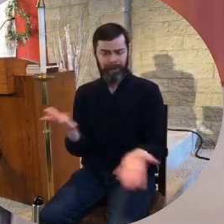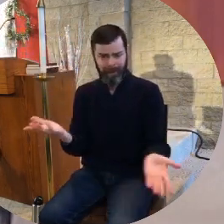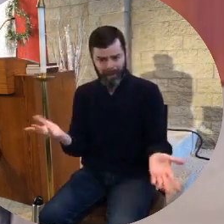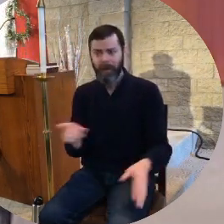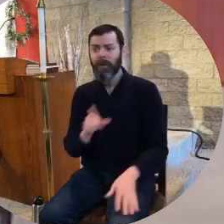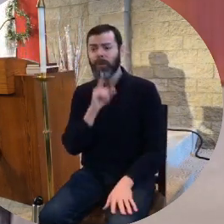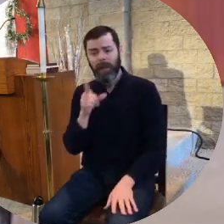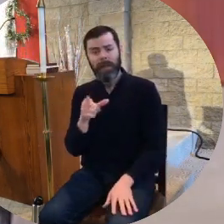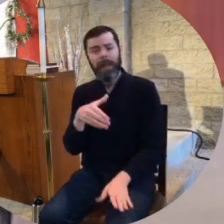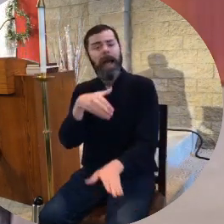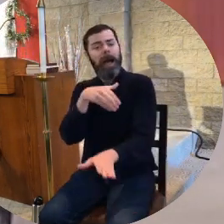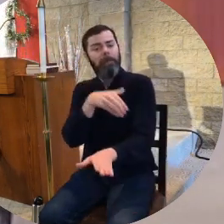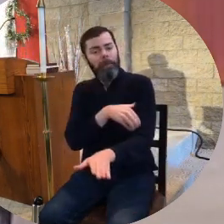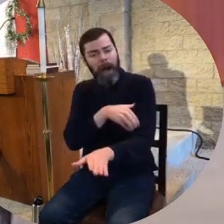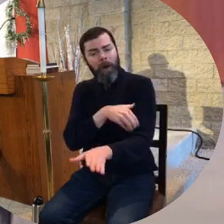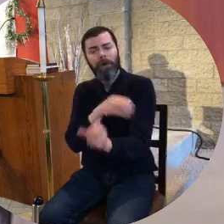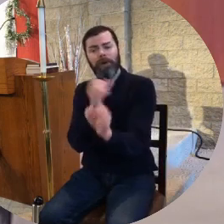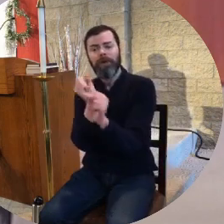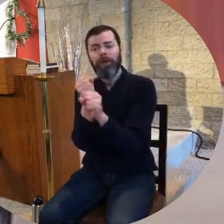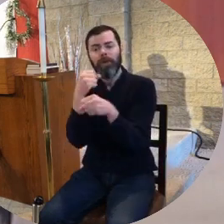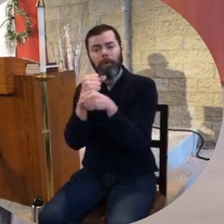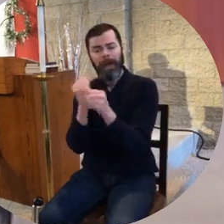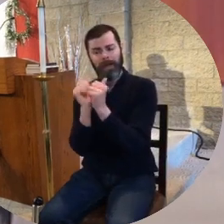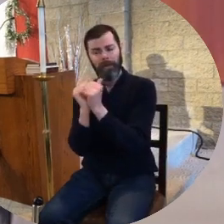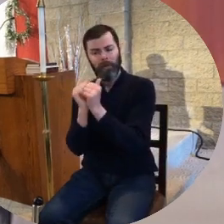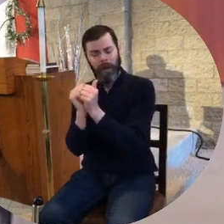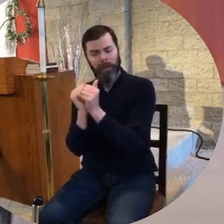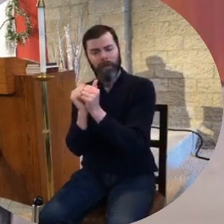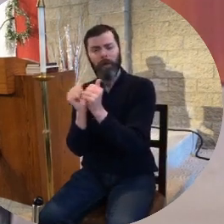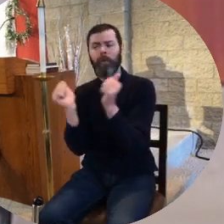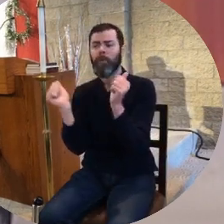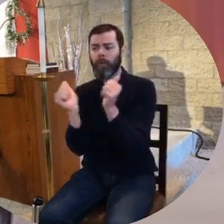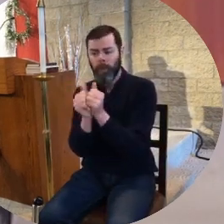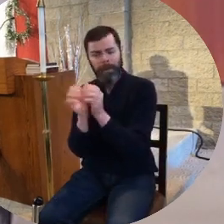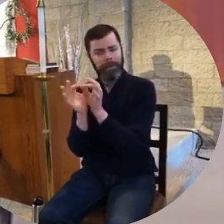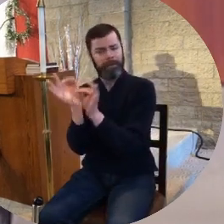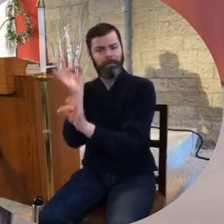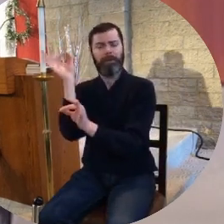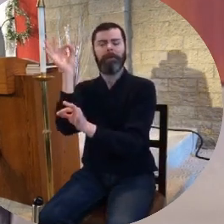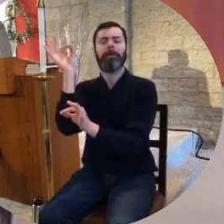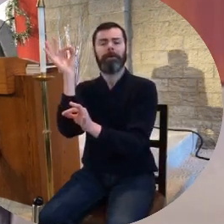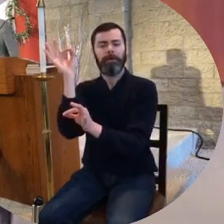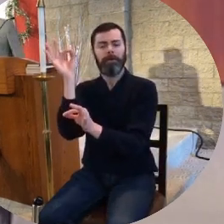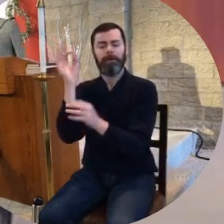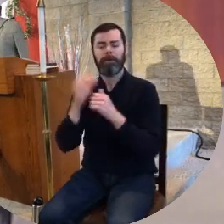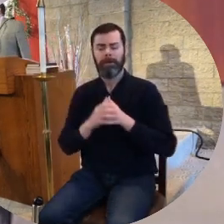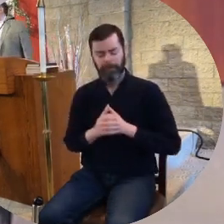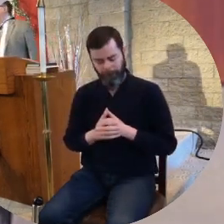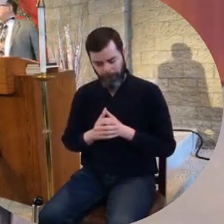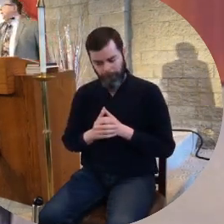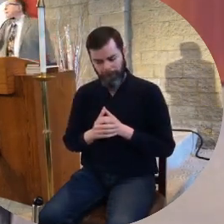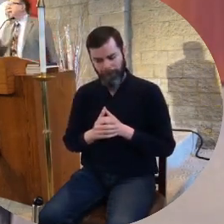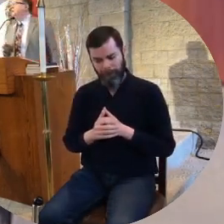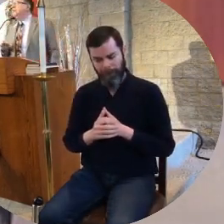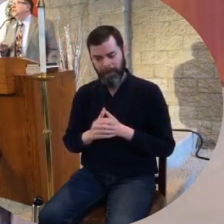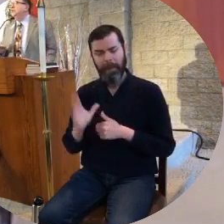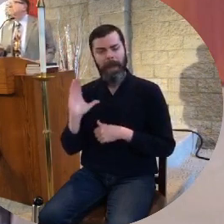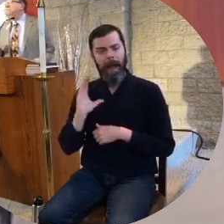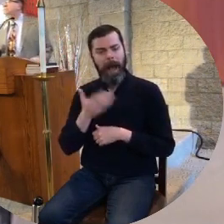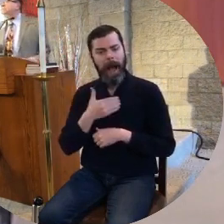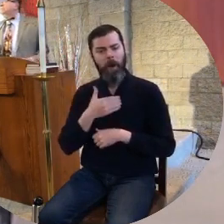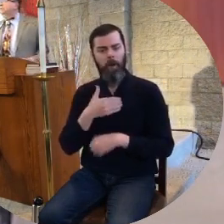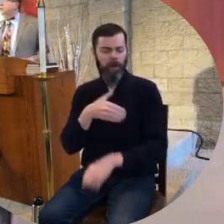power to co-create our life. We have the power to co-create that life through the power of our